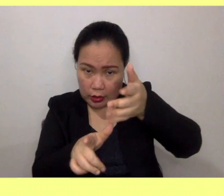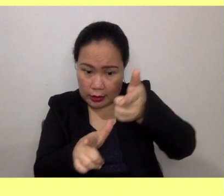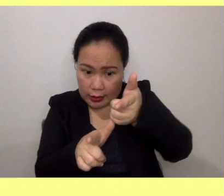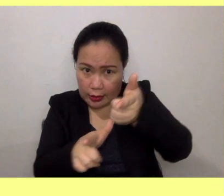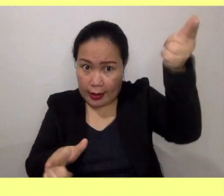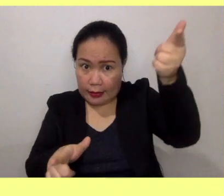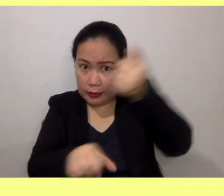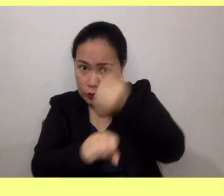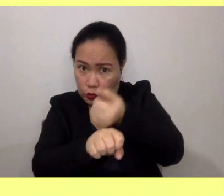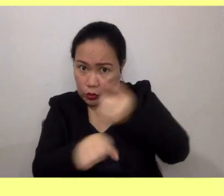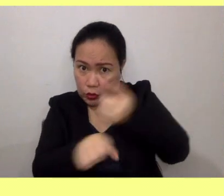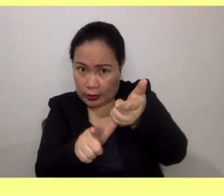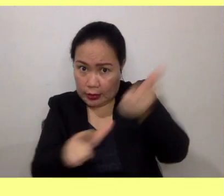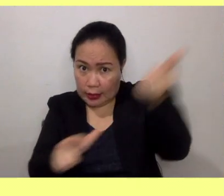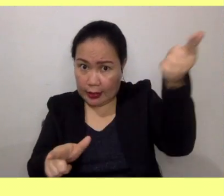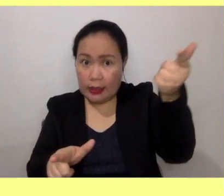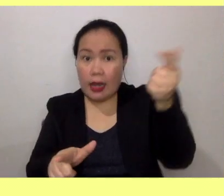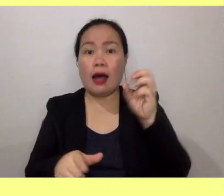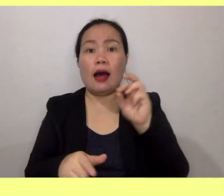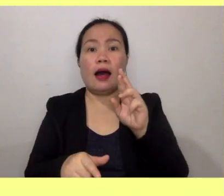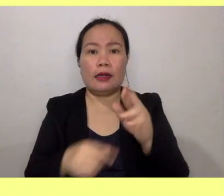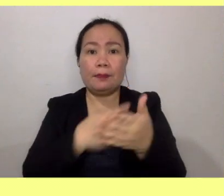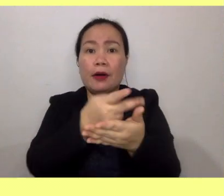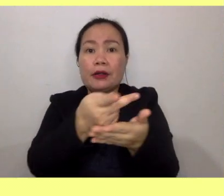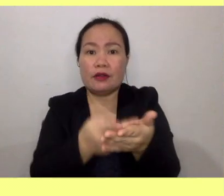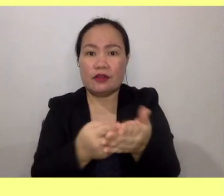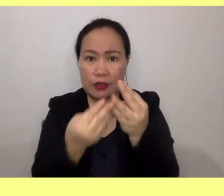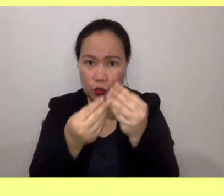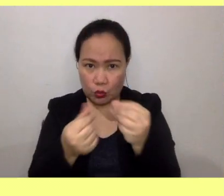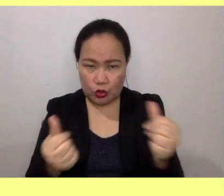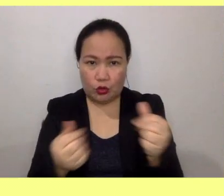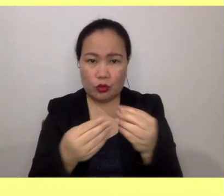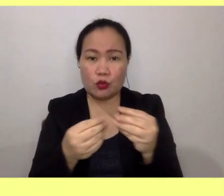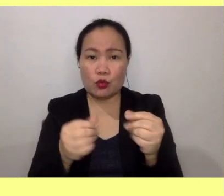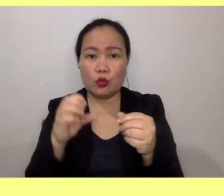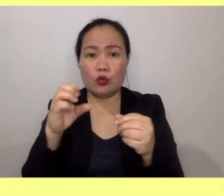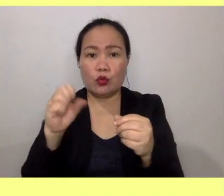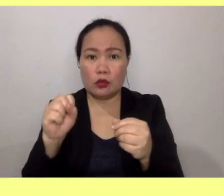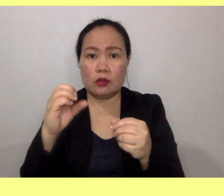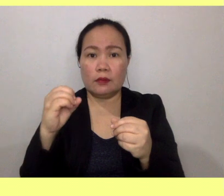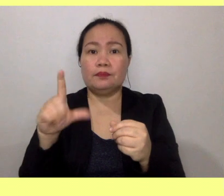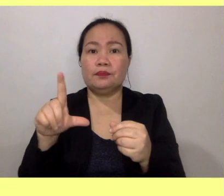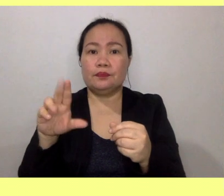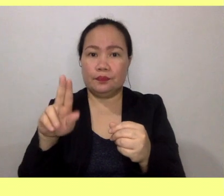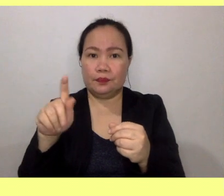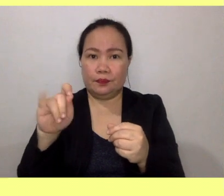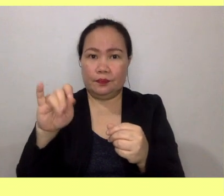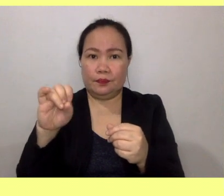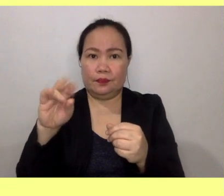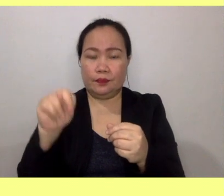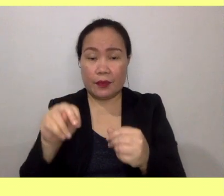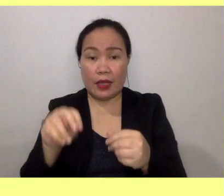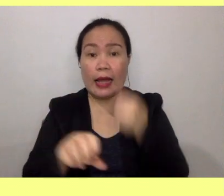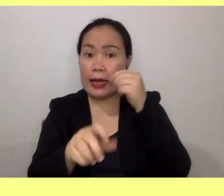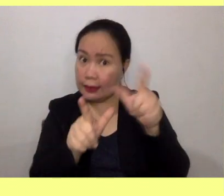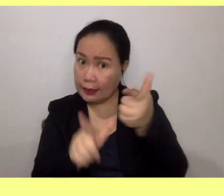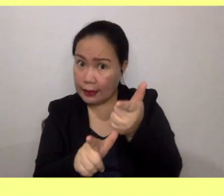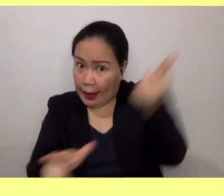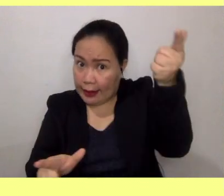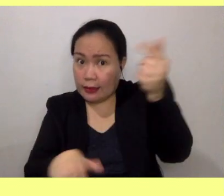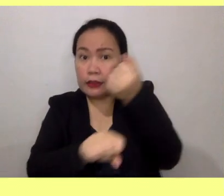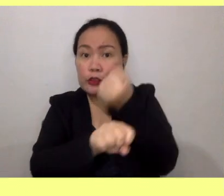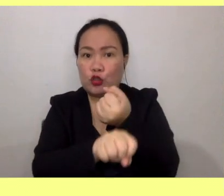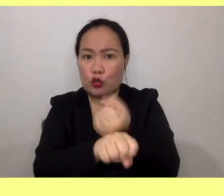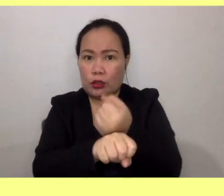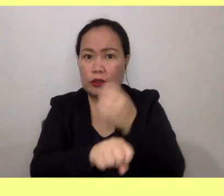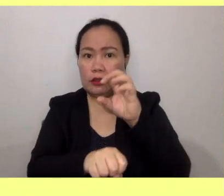dito sa ating boundary line ay solutions. Why? Kasi ang line natin ay solid. Okay? Dahil meron tayong